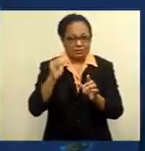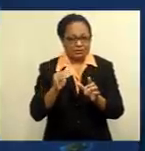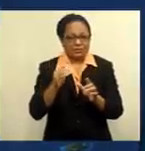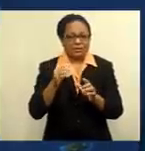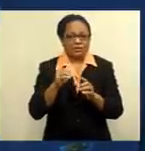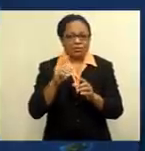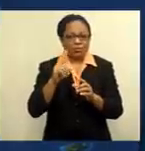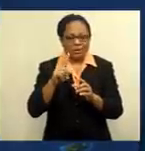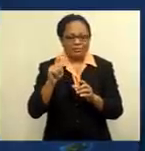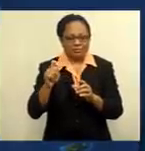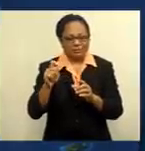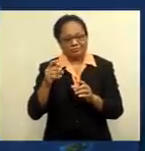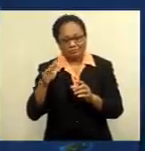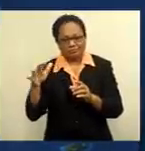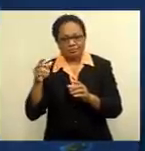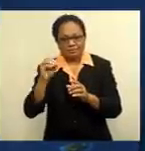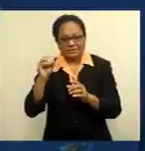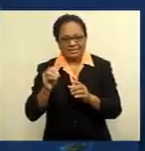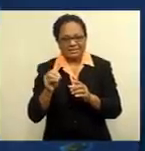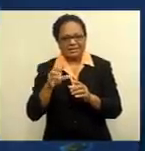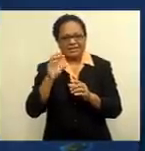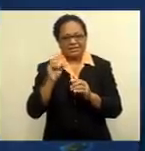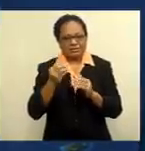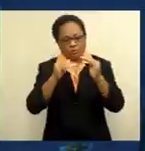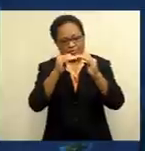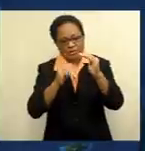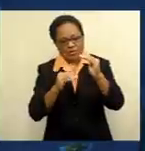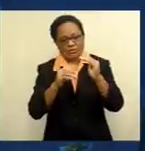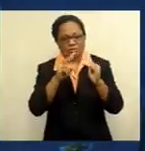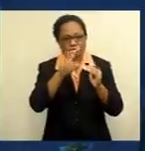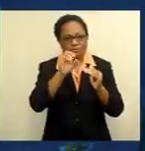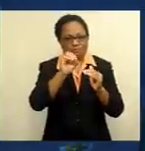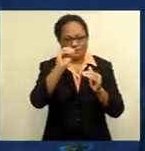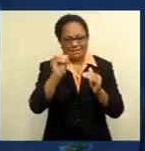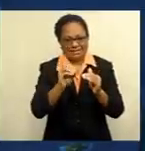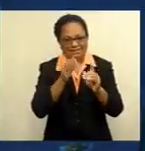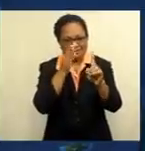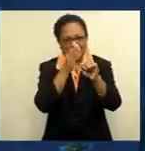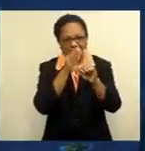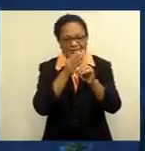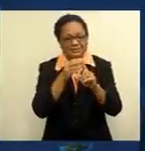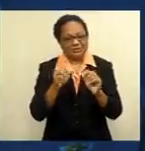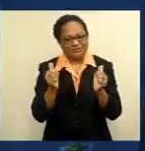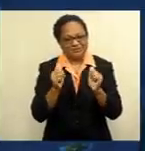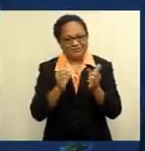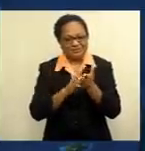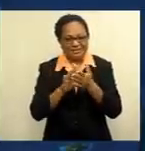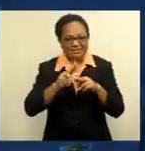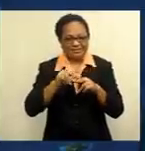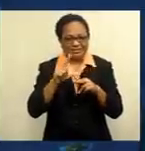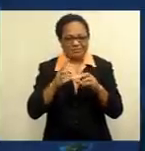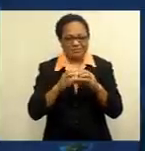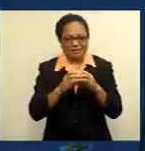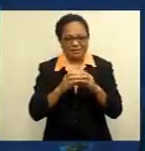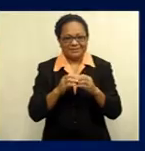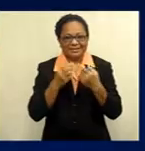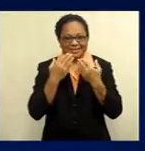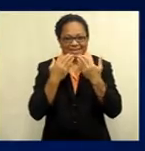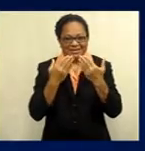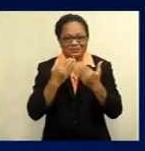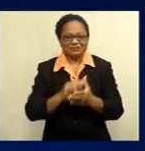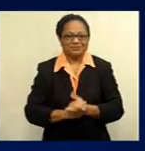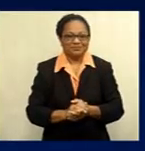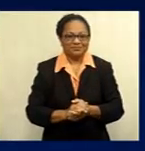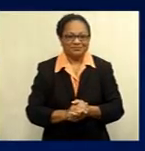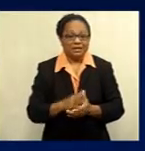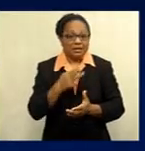well below the ECB's 2% target range. And that's all from your HFC Bank for this week. Thanks for joining in.